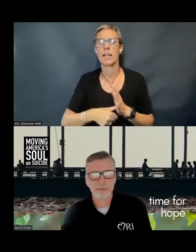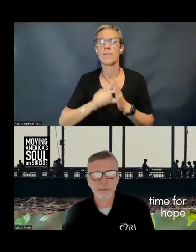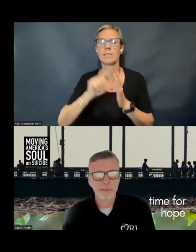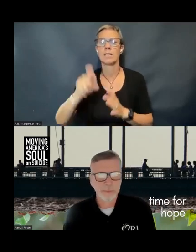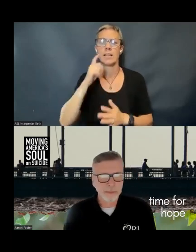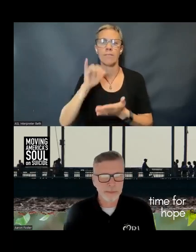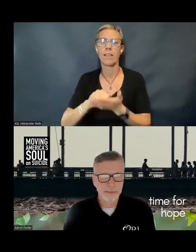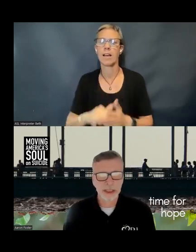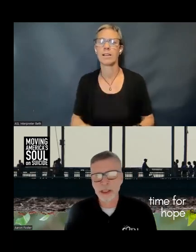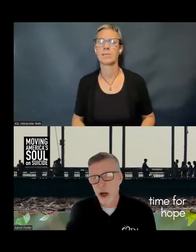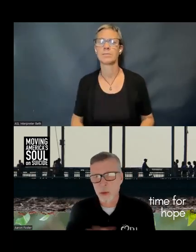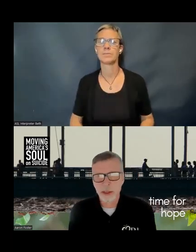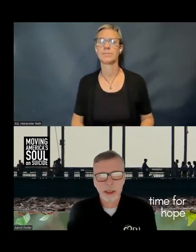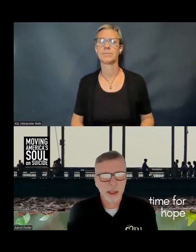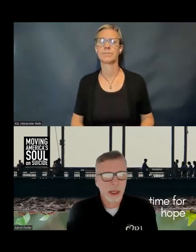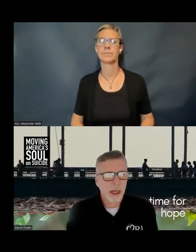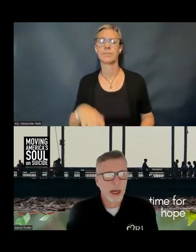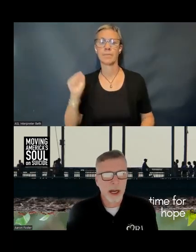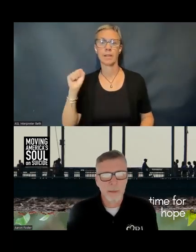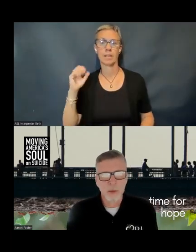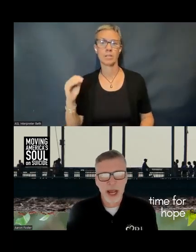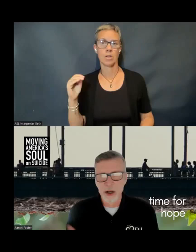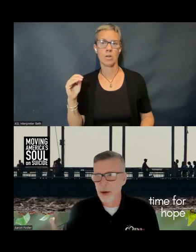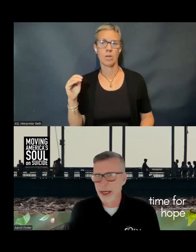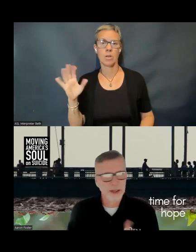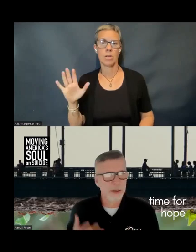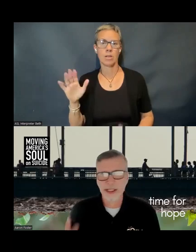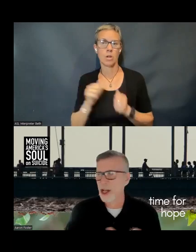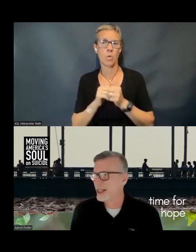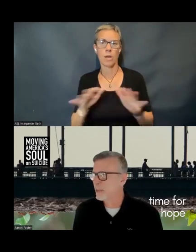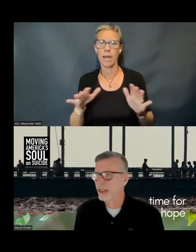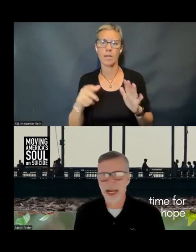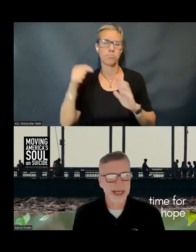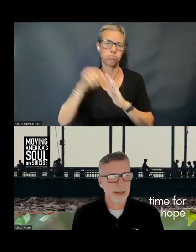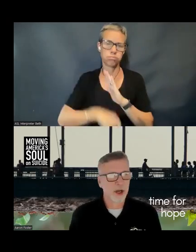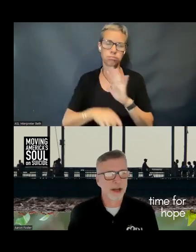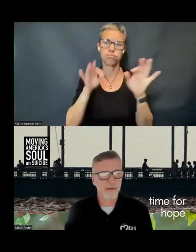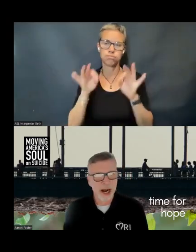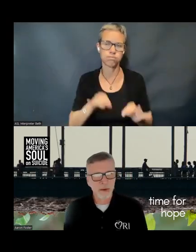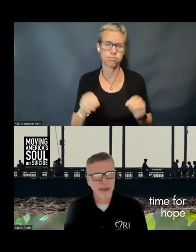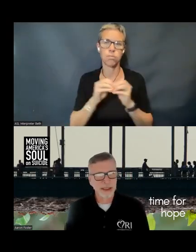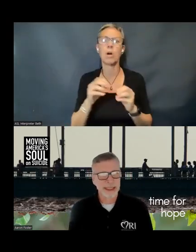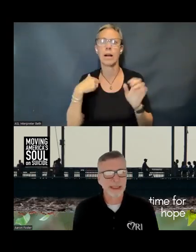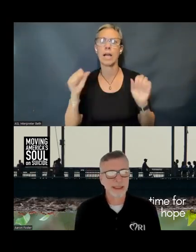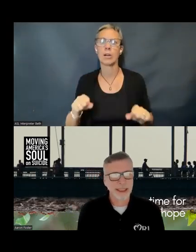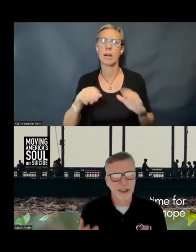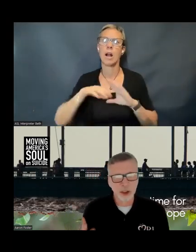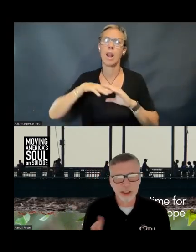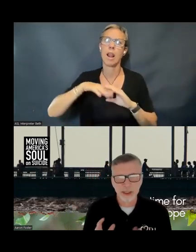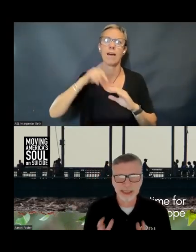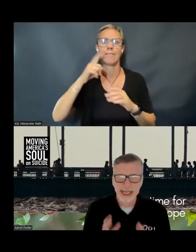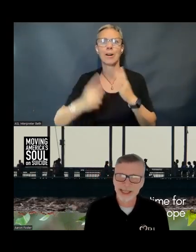this. So, without going into this a lot deeper, because I could keep talking for hours on this,